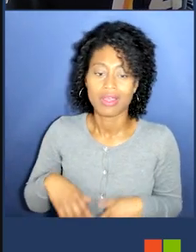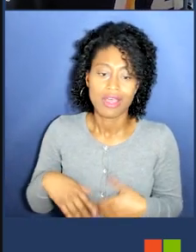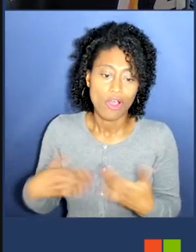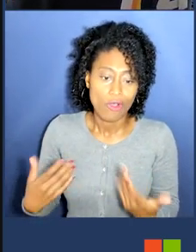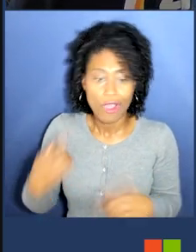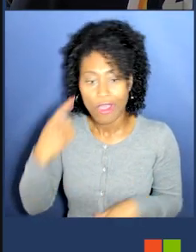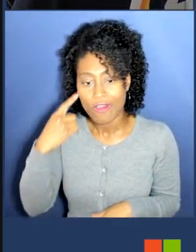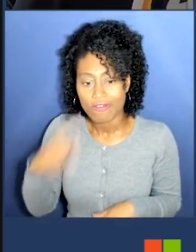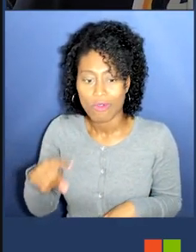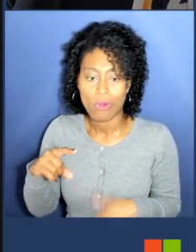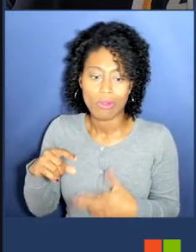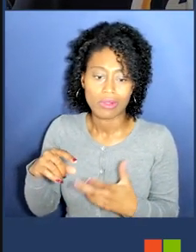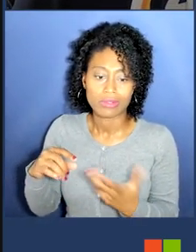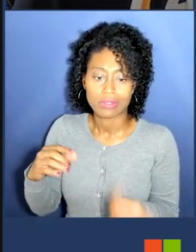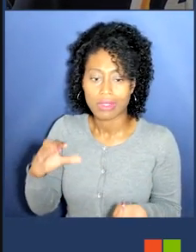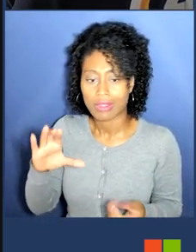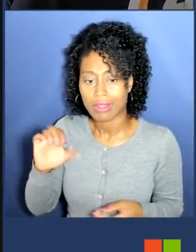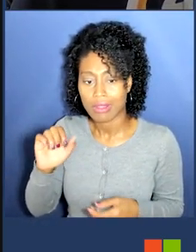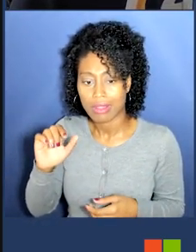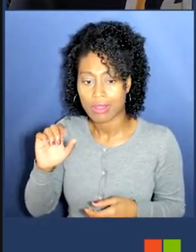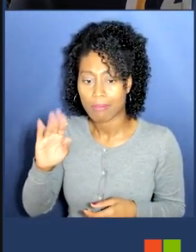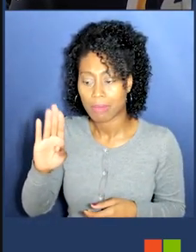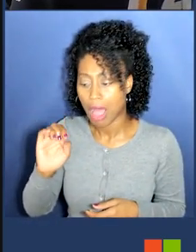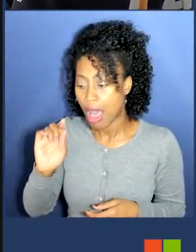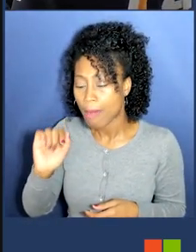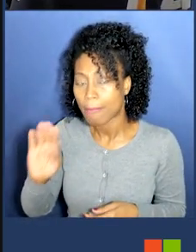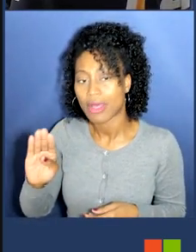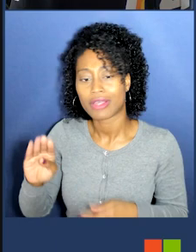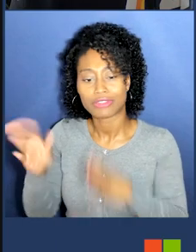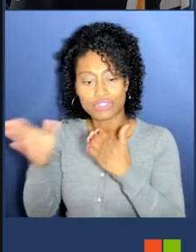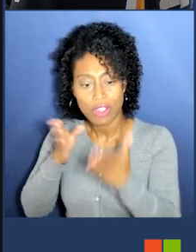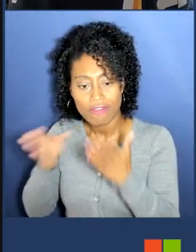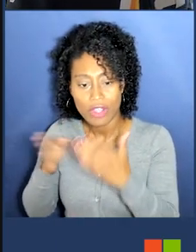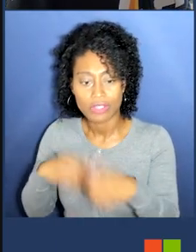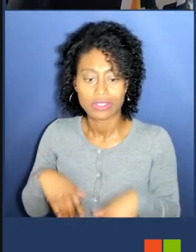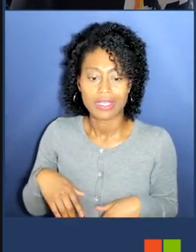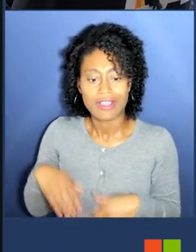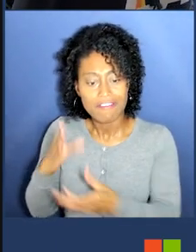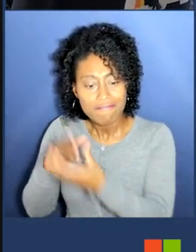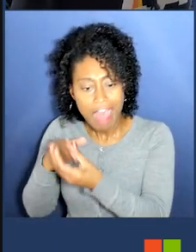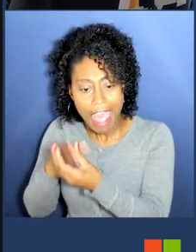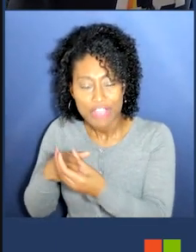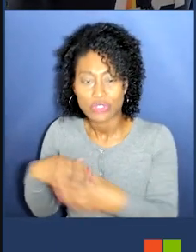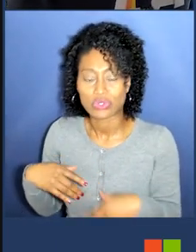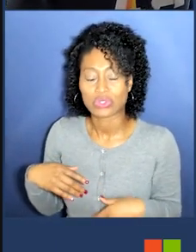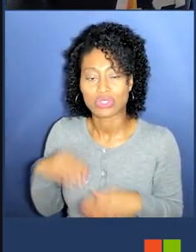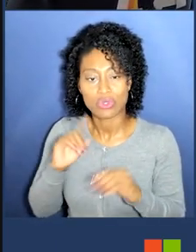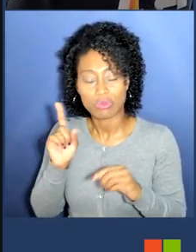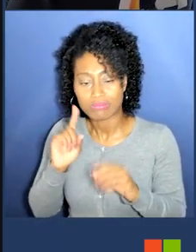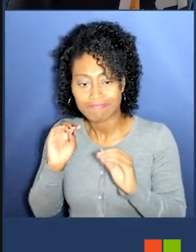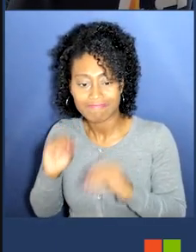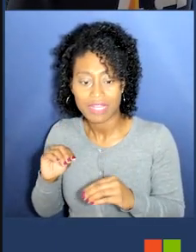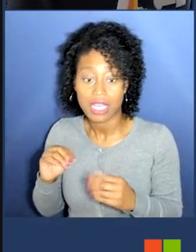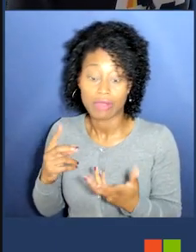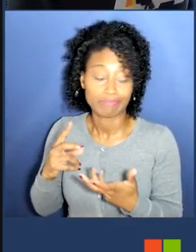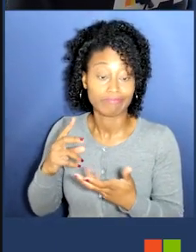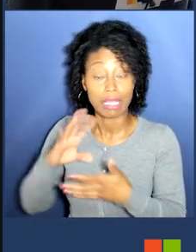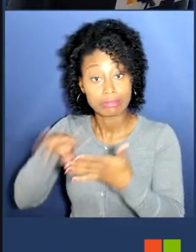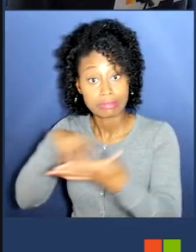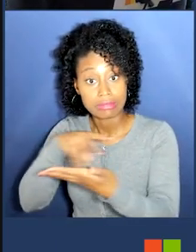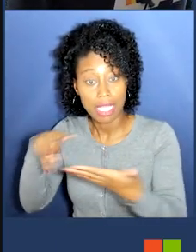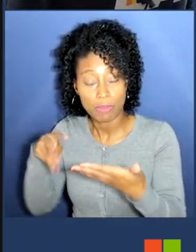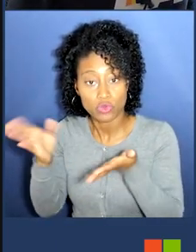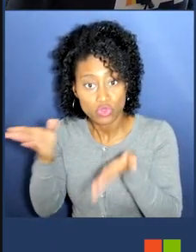binary large objects, files, this is Windows file shares essentially, a table